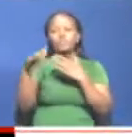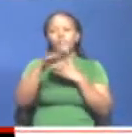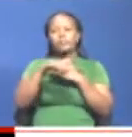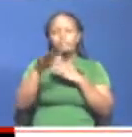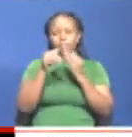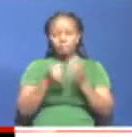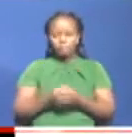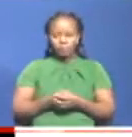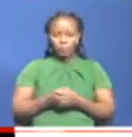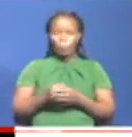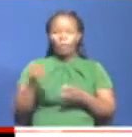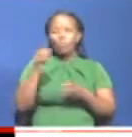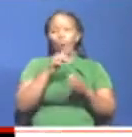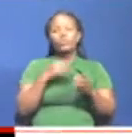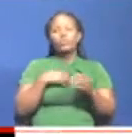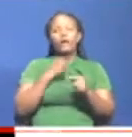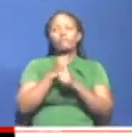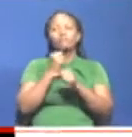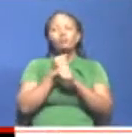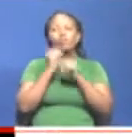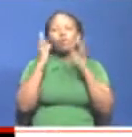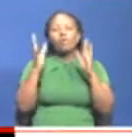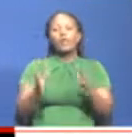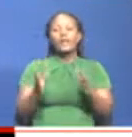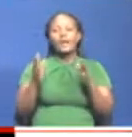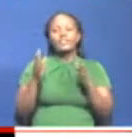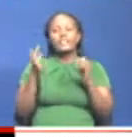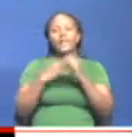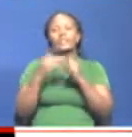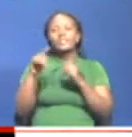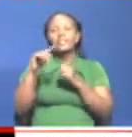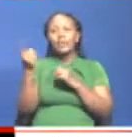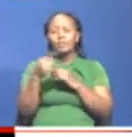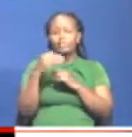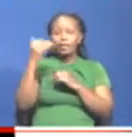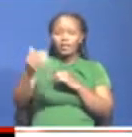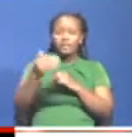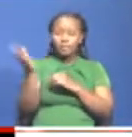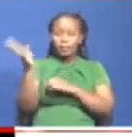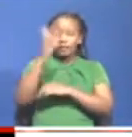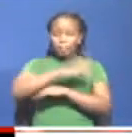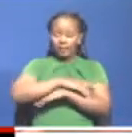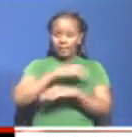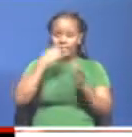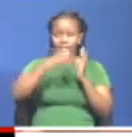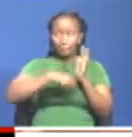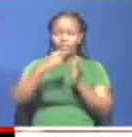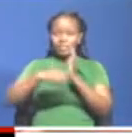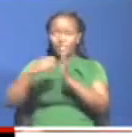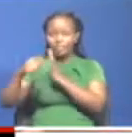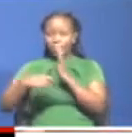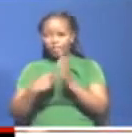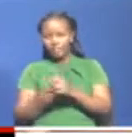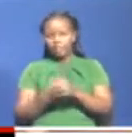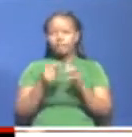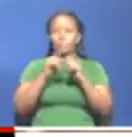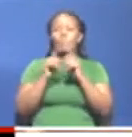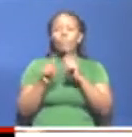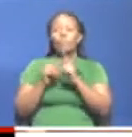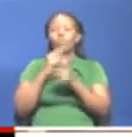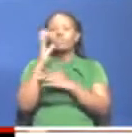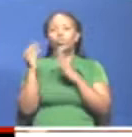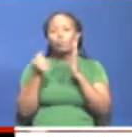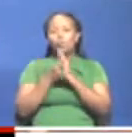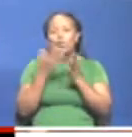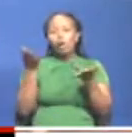Kutakuwa na wafanyikazi ni 8,000 kwa siku industries ambazo zenye zimewekwa